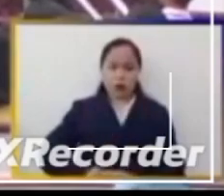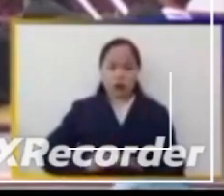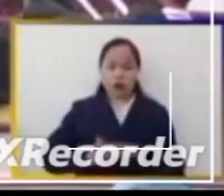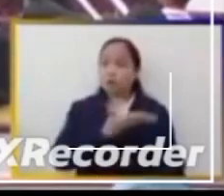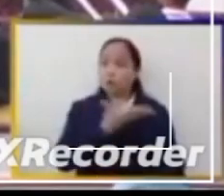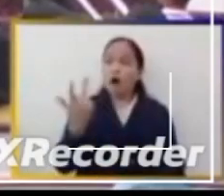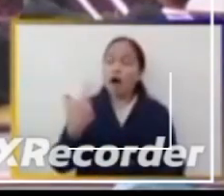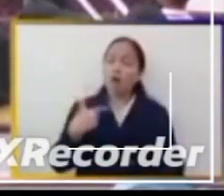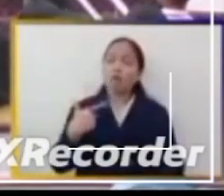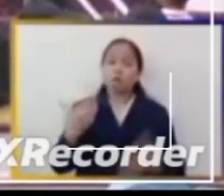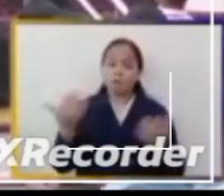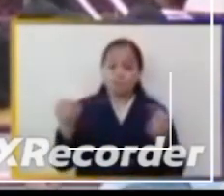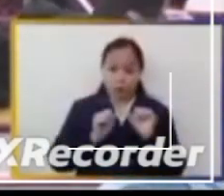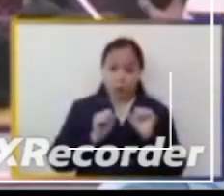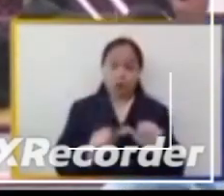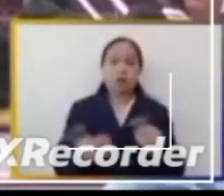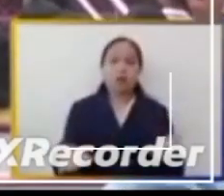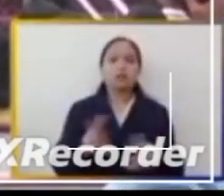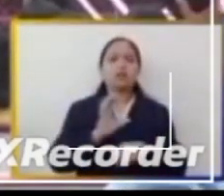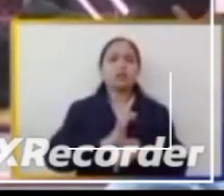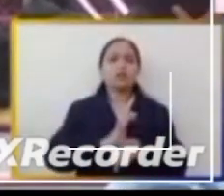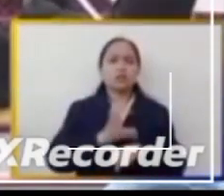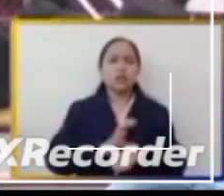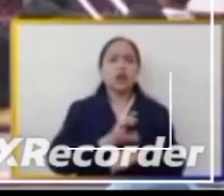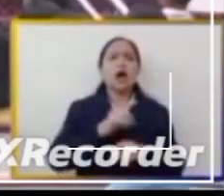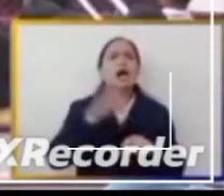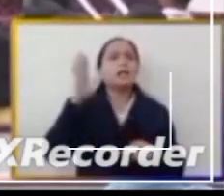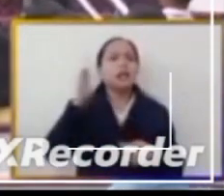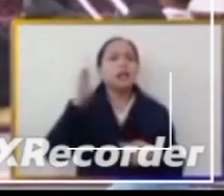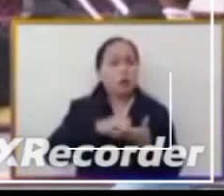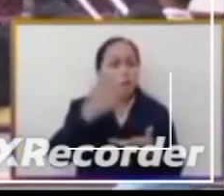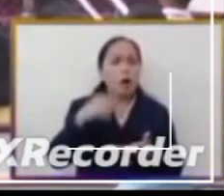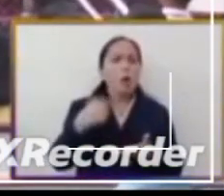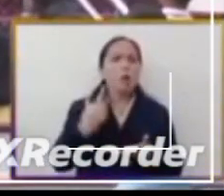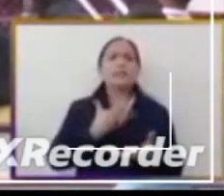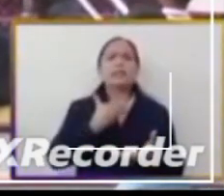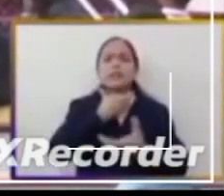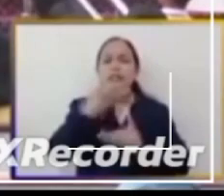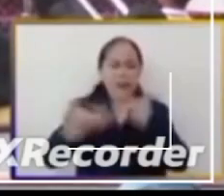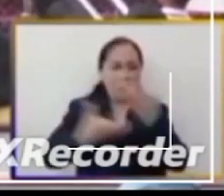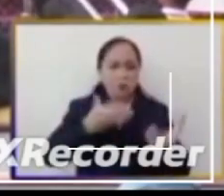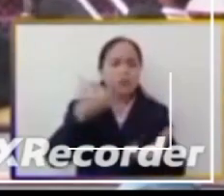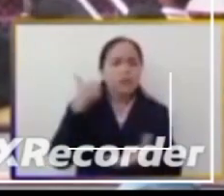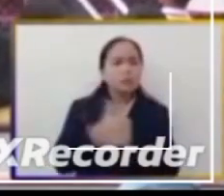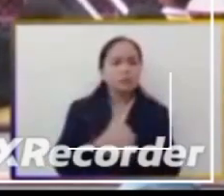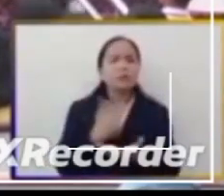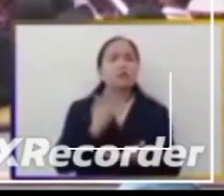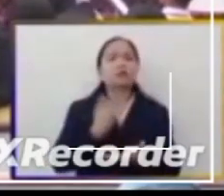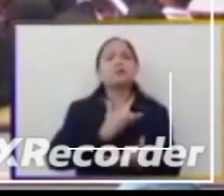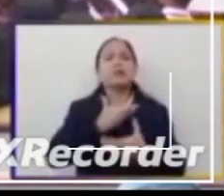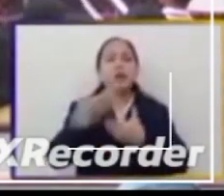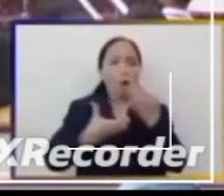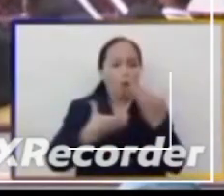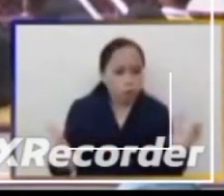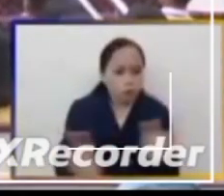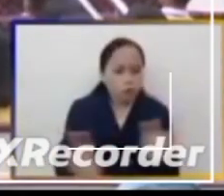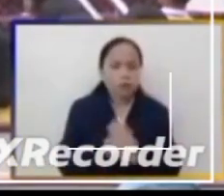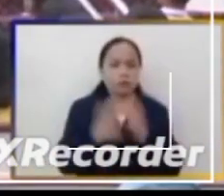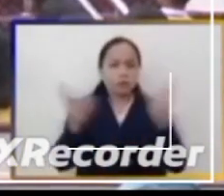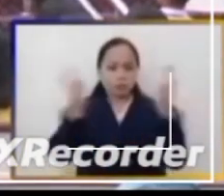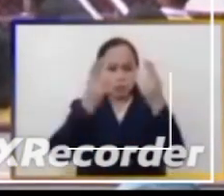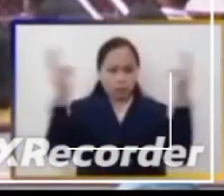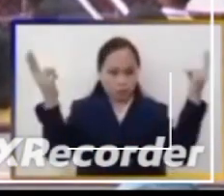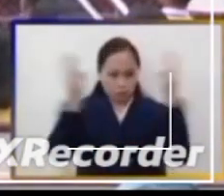ng auditorium. That's why we shout amen, we shout hallelujah. We have different experiences